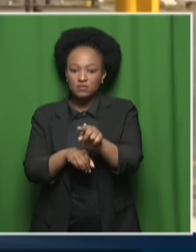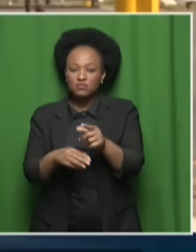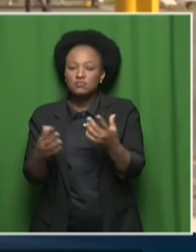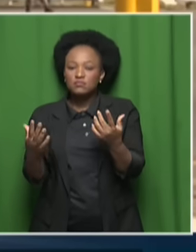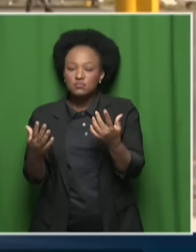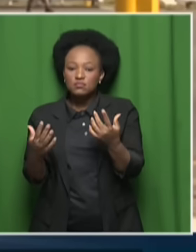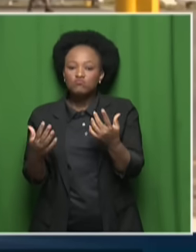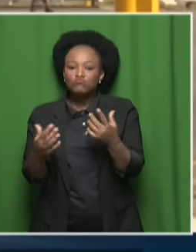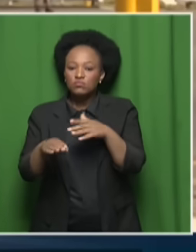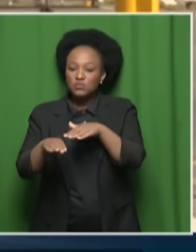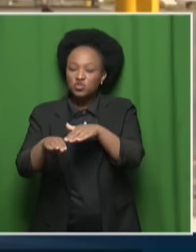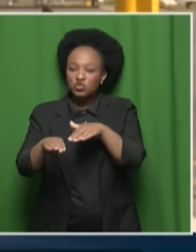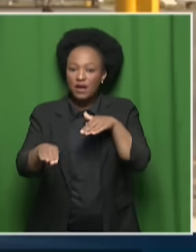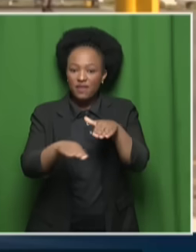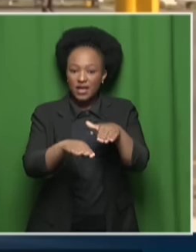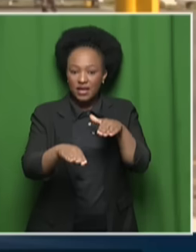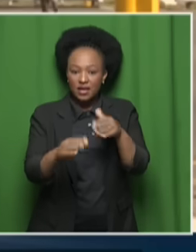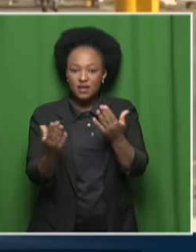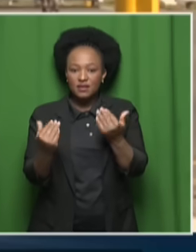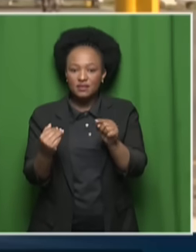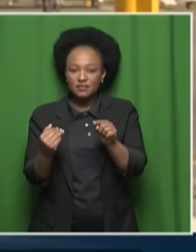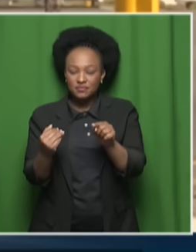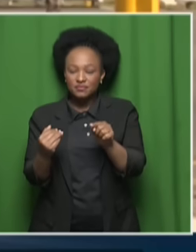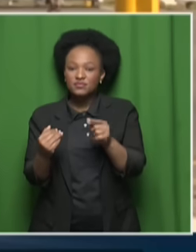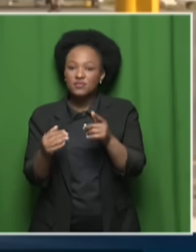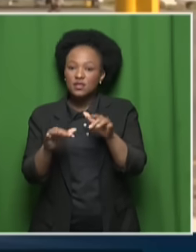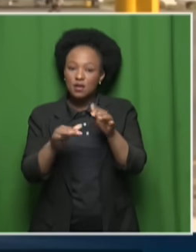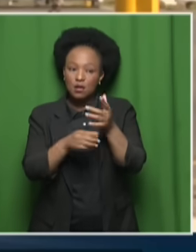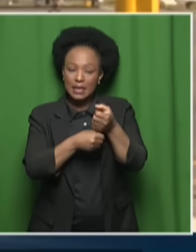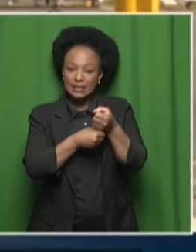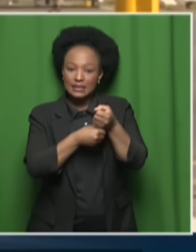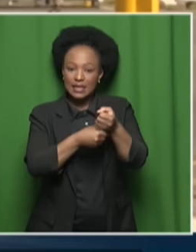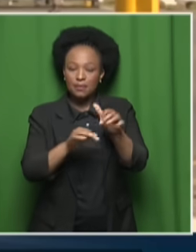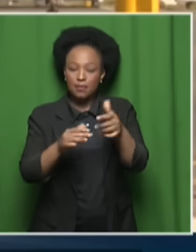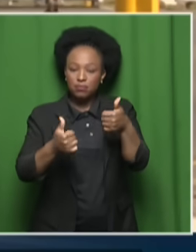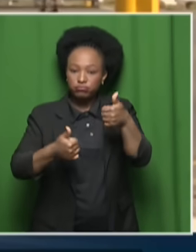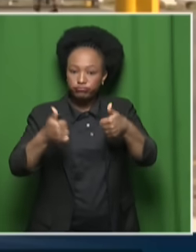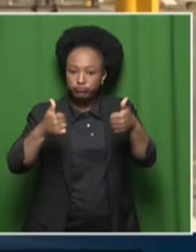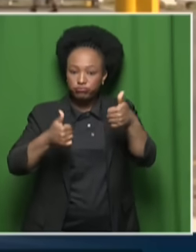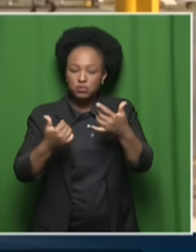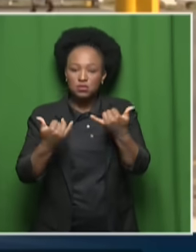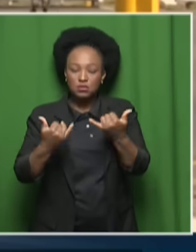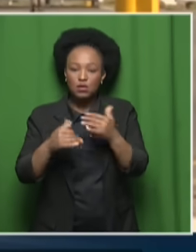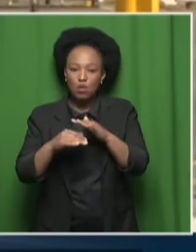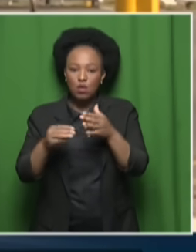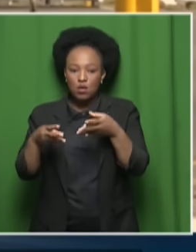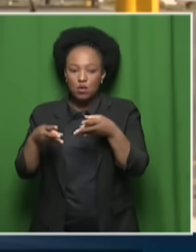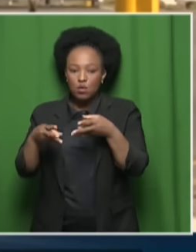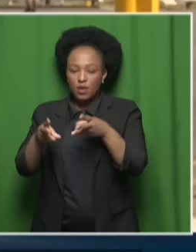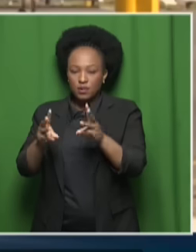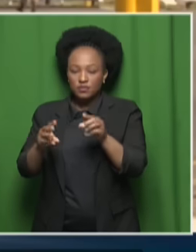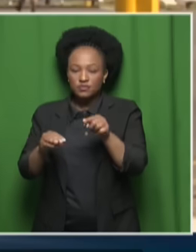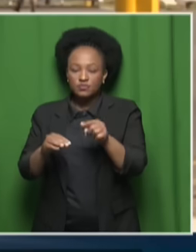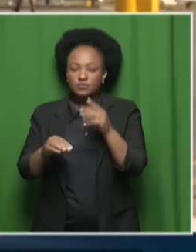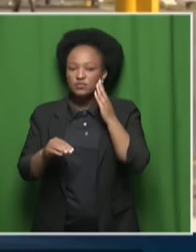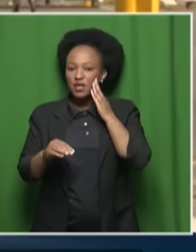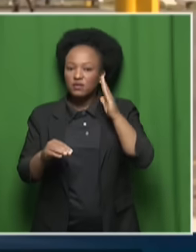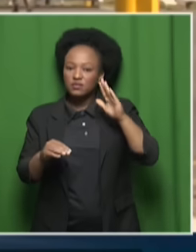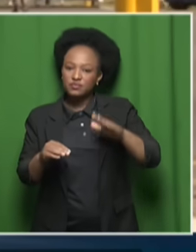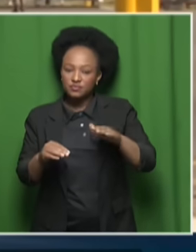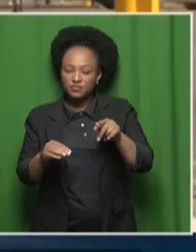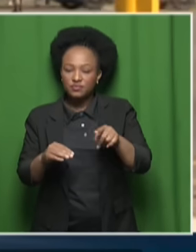that traffic is expected to surge as the delegates, the heads of states, are making their way from their accommodation sites